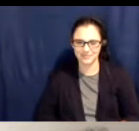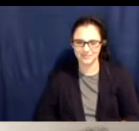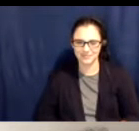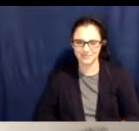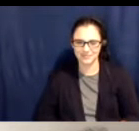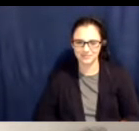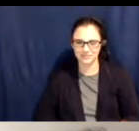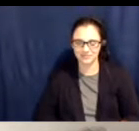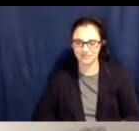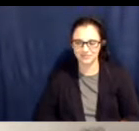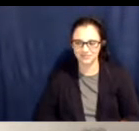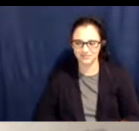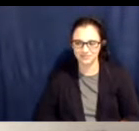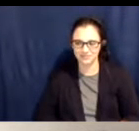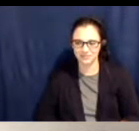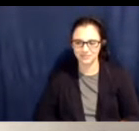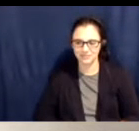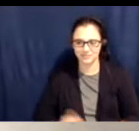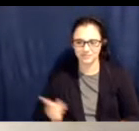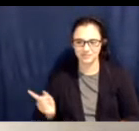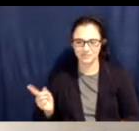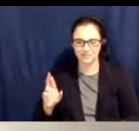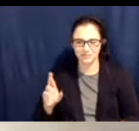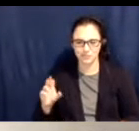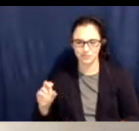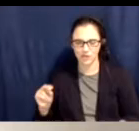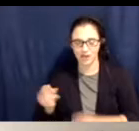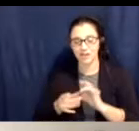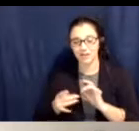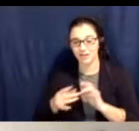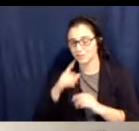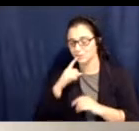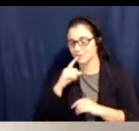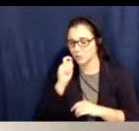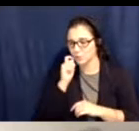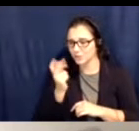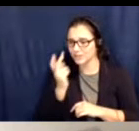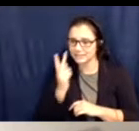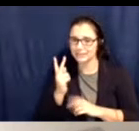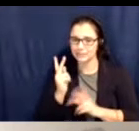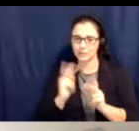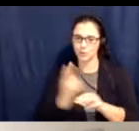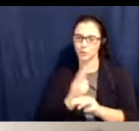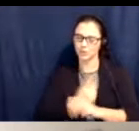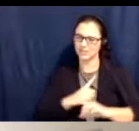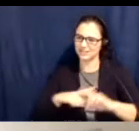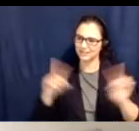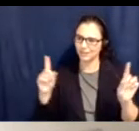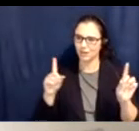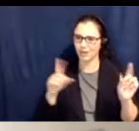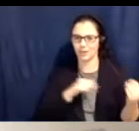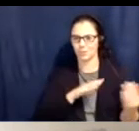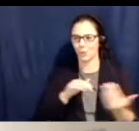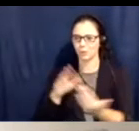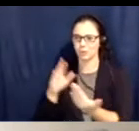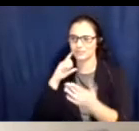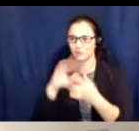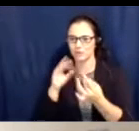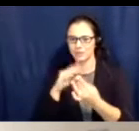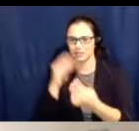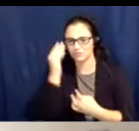It's cool to see everyone using so many different mediums to get their message across. I've